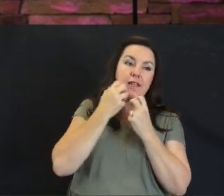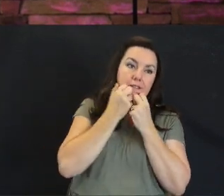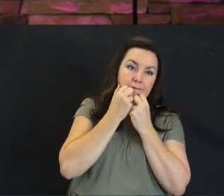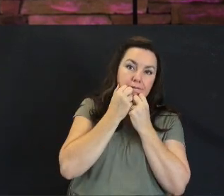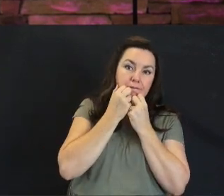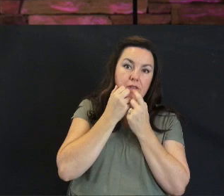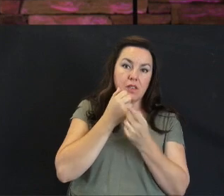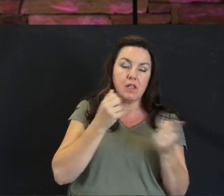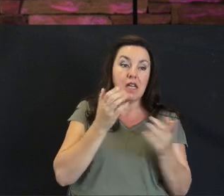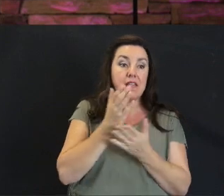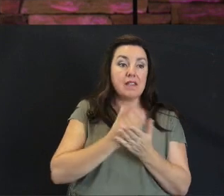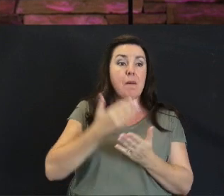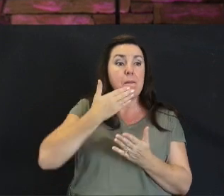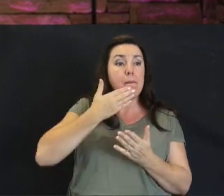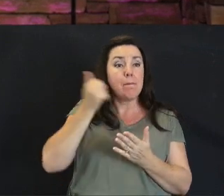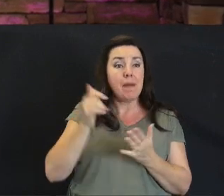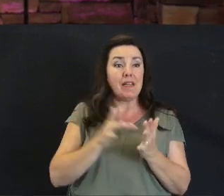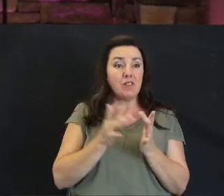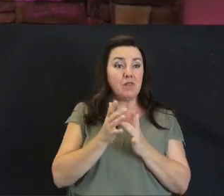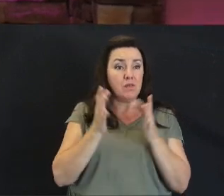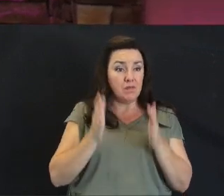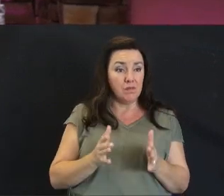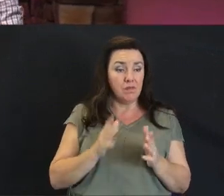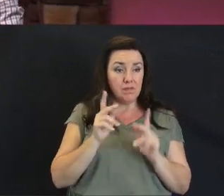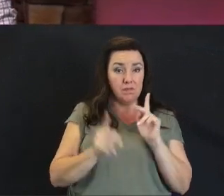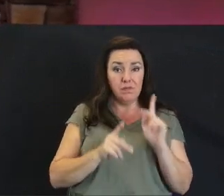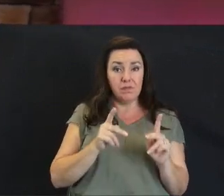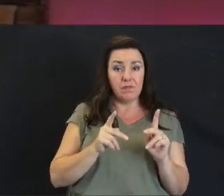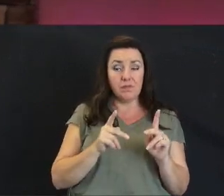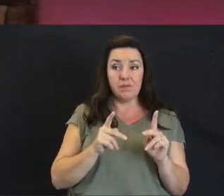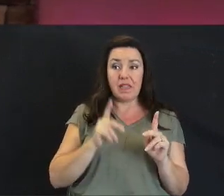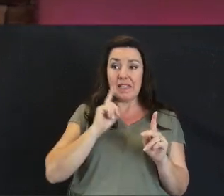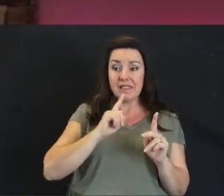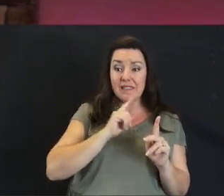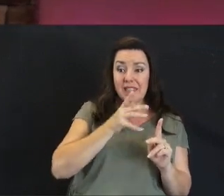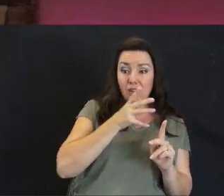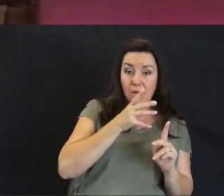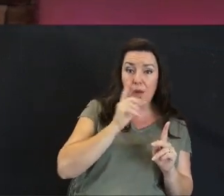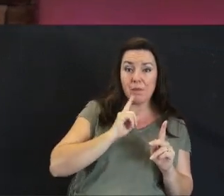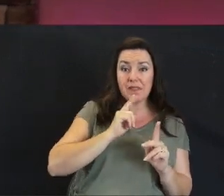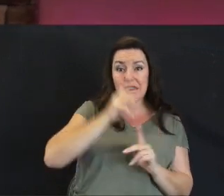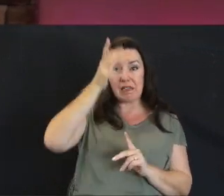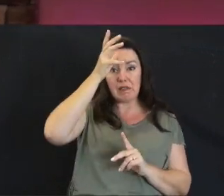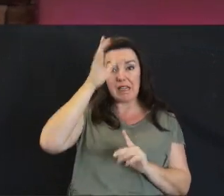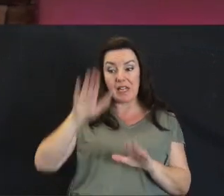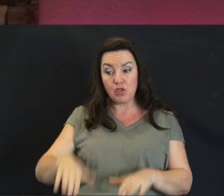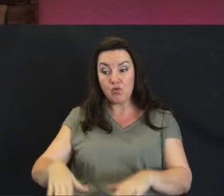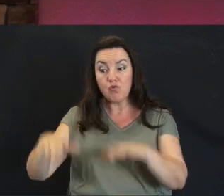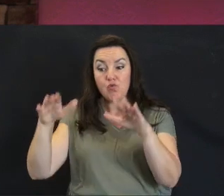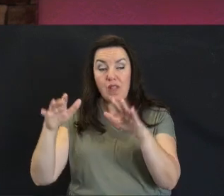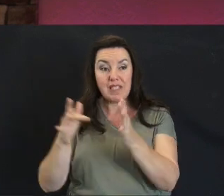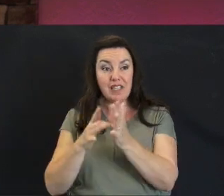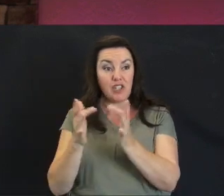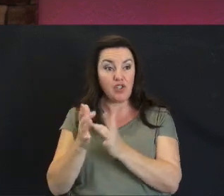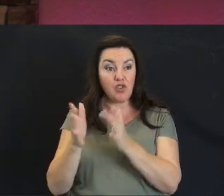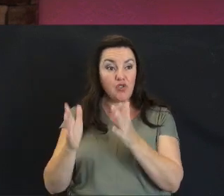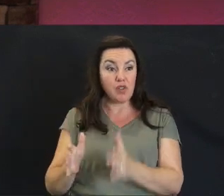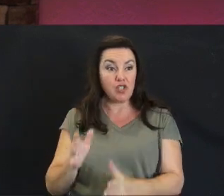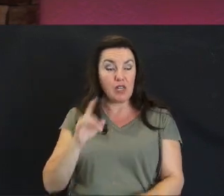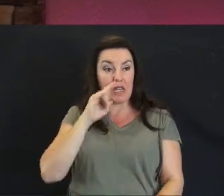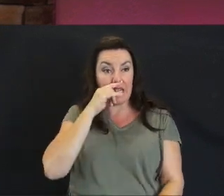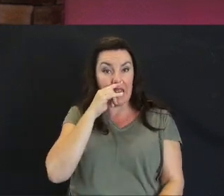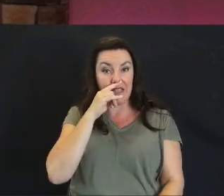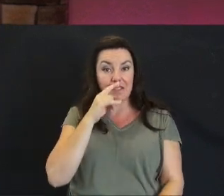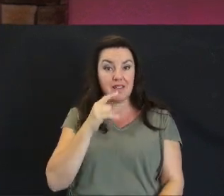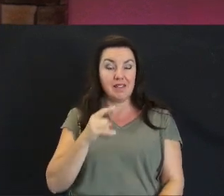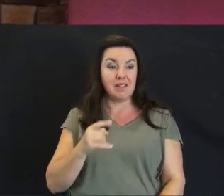fact Some of the best Christian people Are single moms Single dads Raising Christian kids And as a matter of fact In many